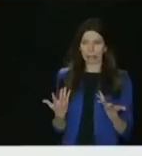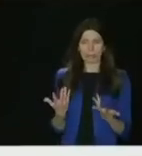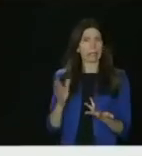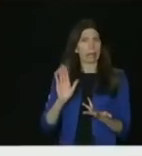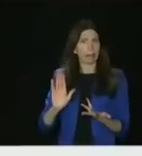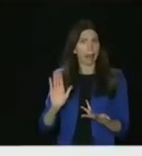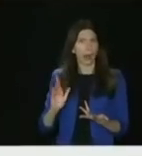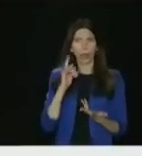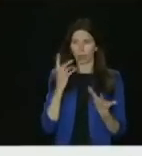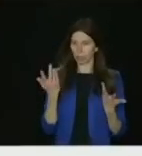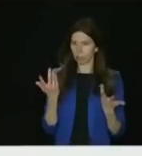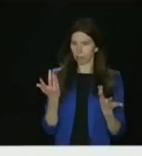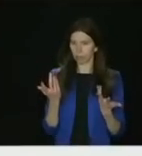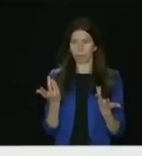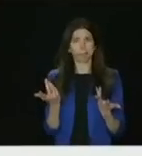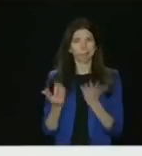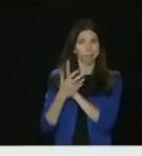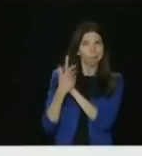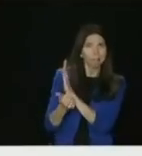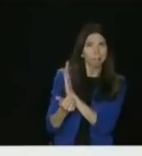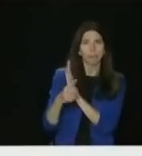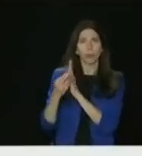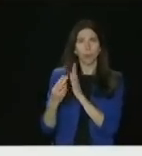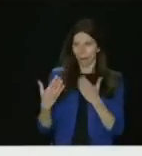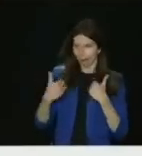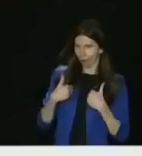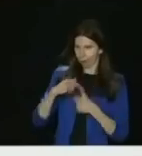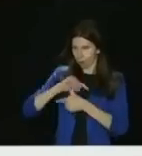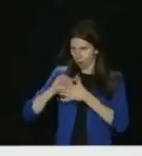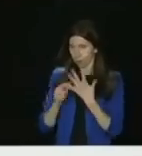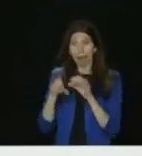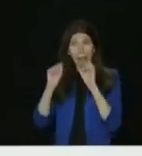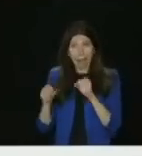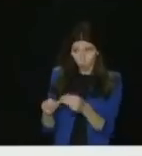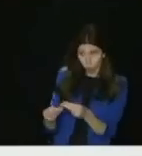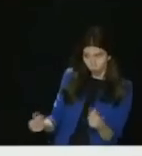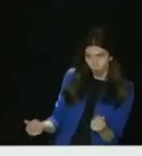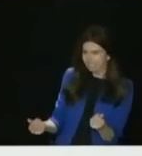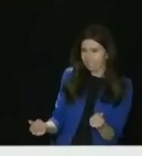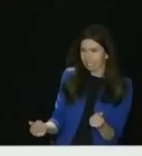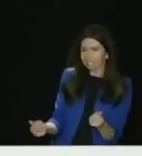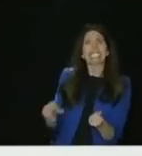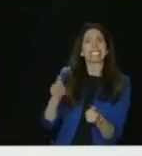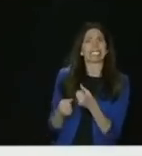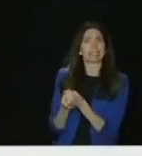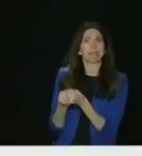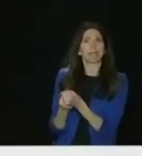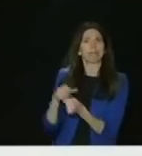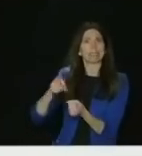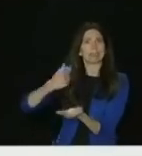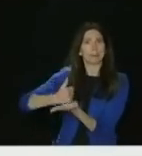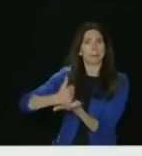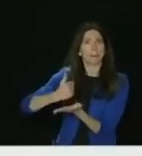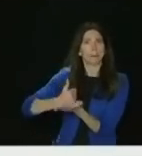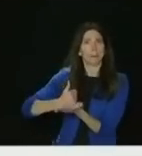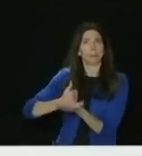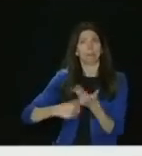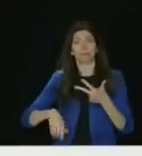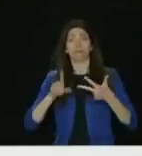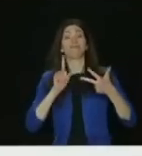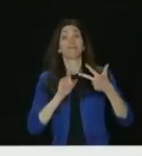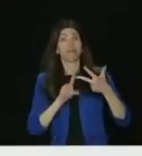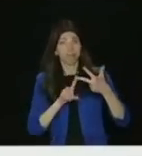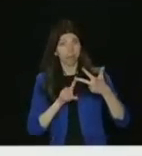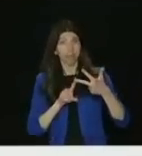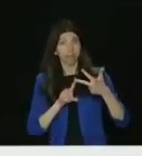must be considered insufficient or must show gaps. And third, we must conclude that the situation cannot